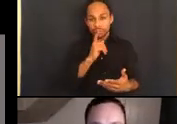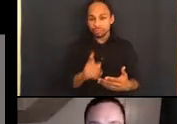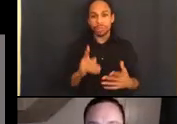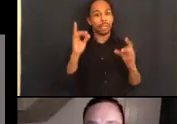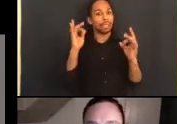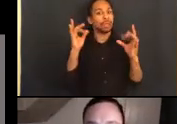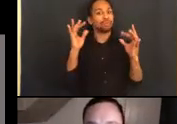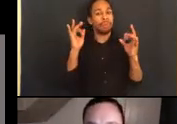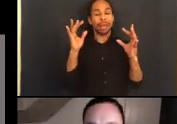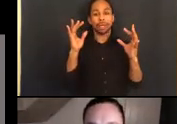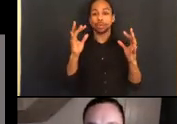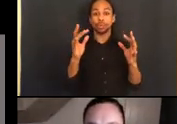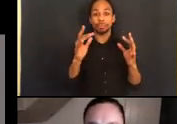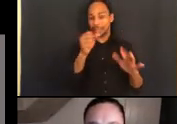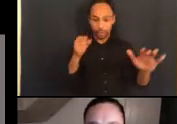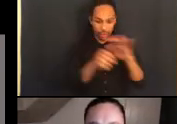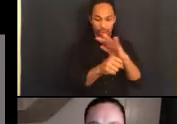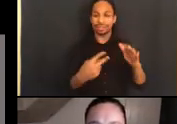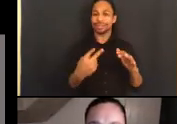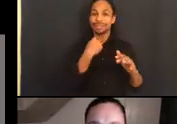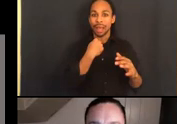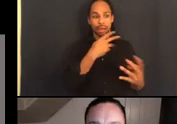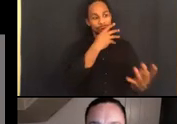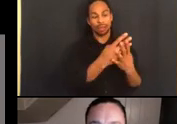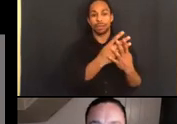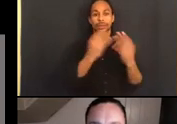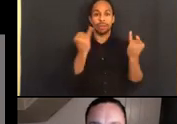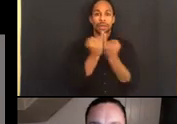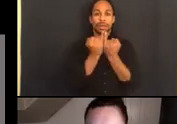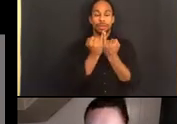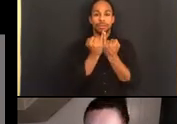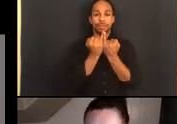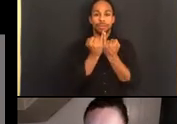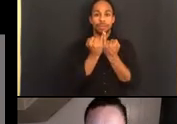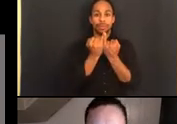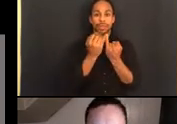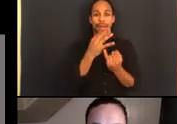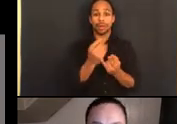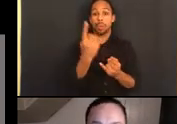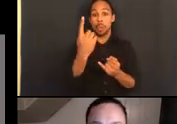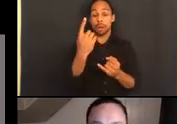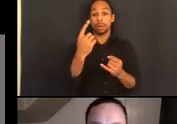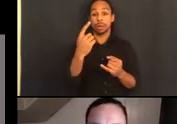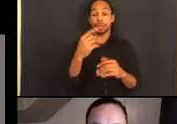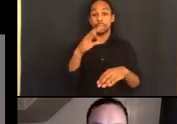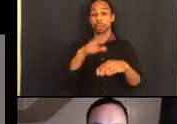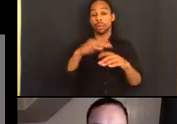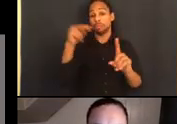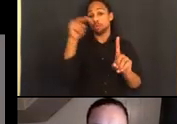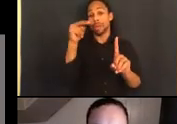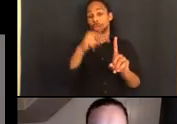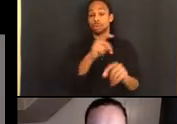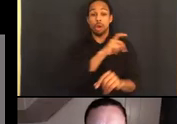traumatic to just be in isolation. One probation officer who was in the